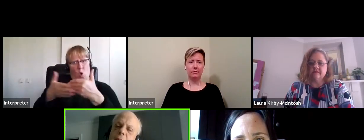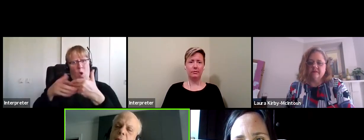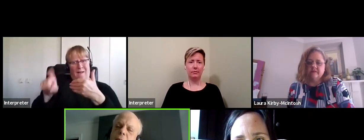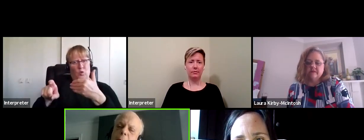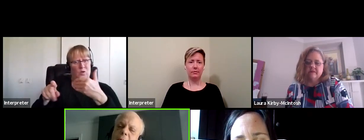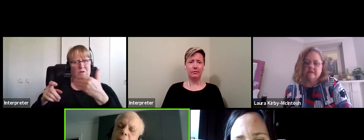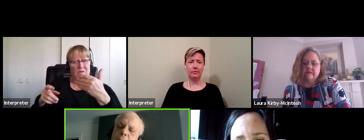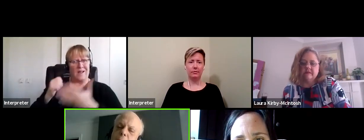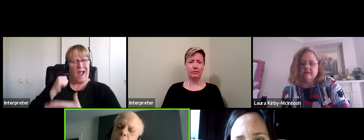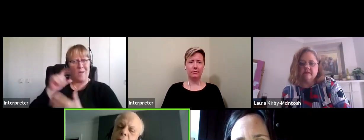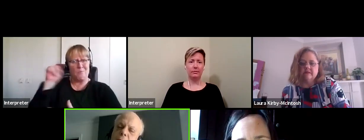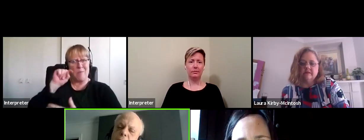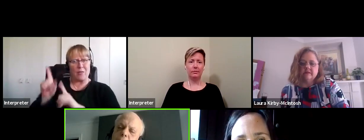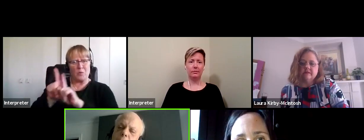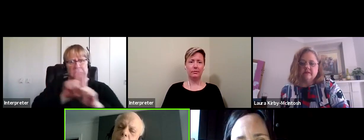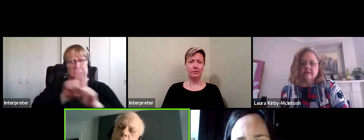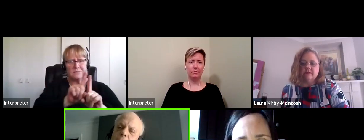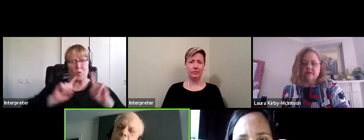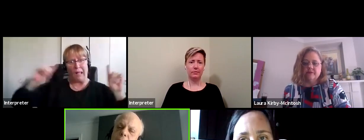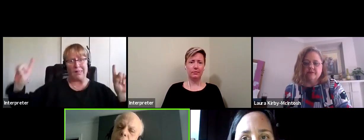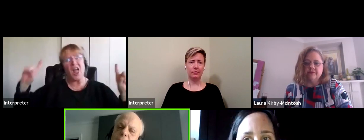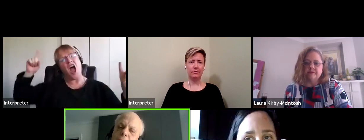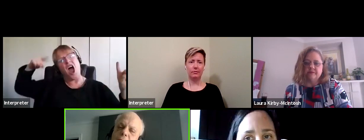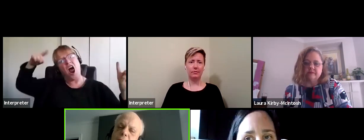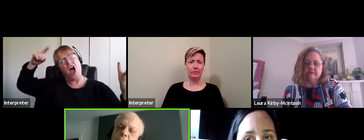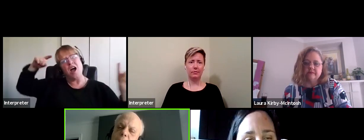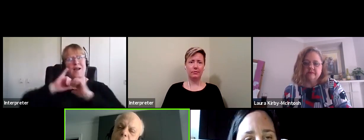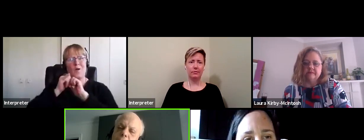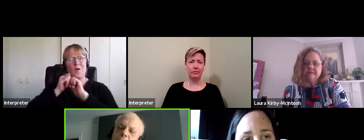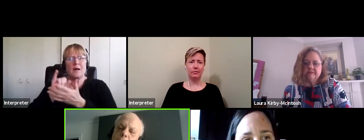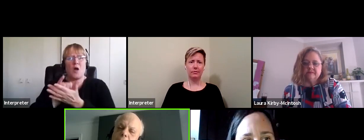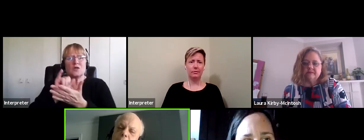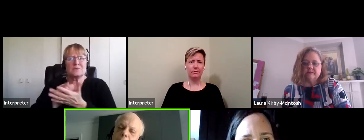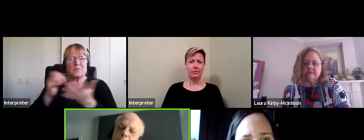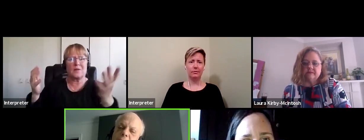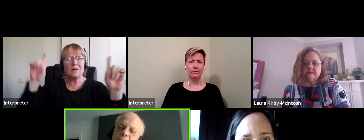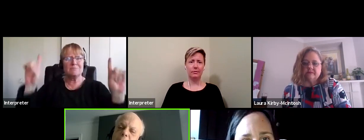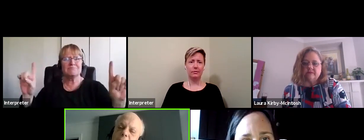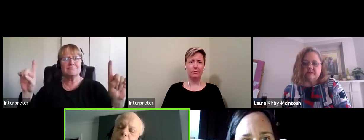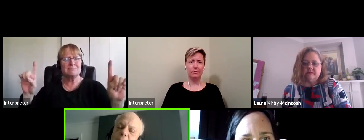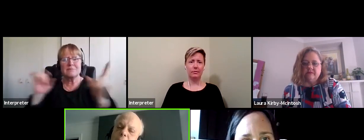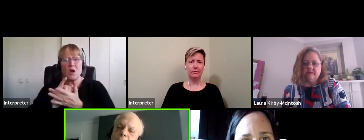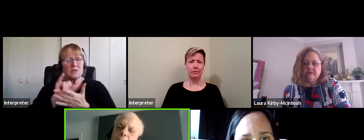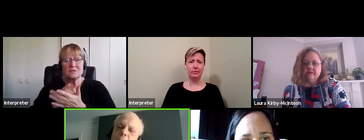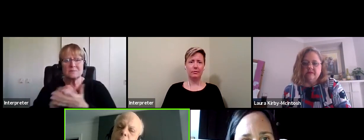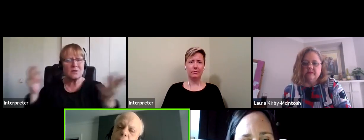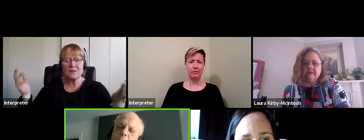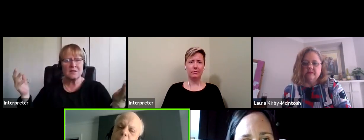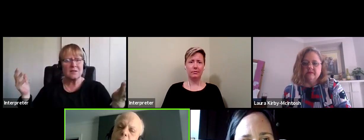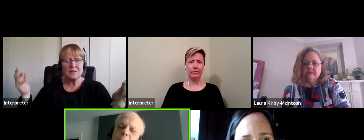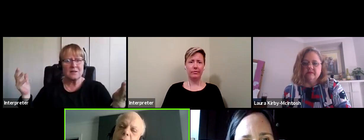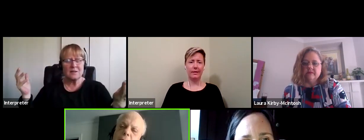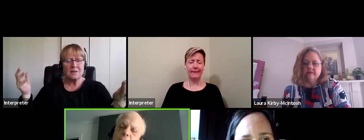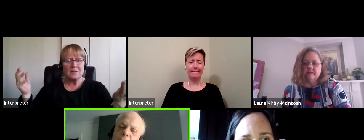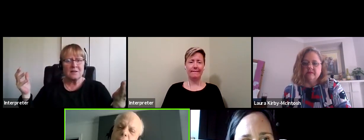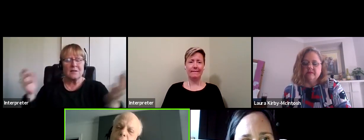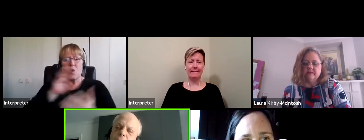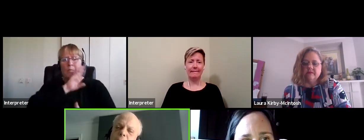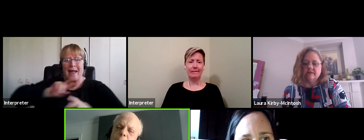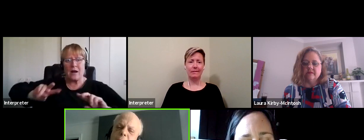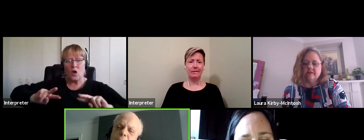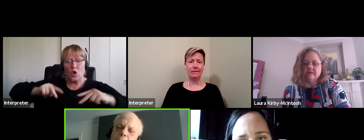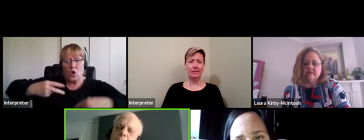the bathroom or get on the toilet and stay 2 meters away from them at the same time, or turn them in their bed so they don't get